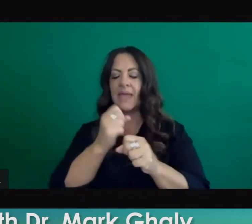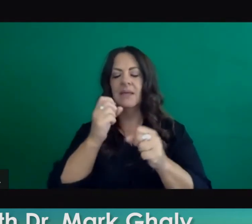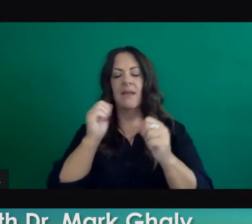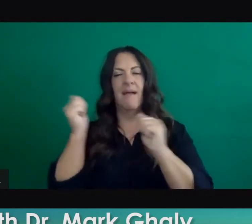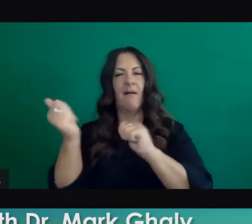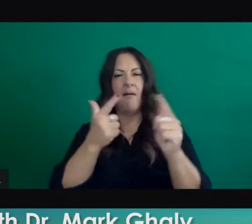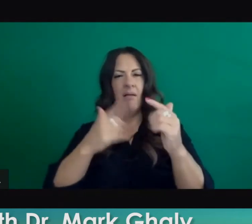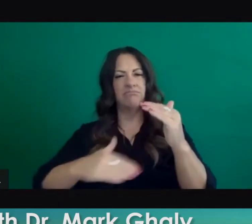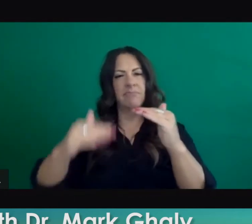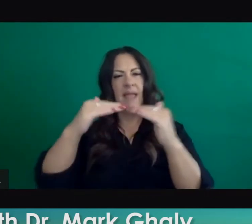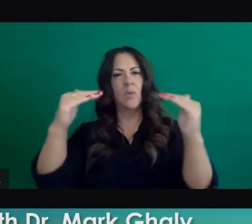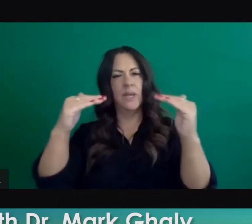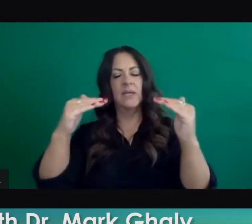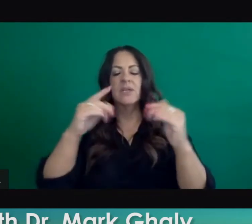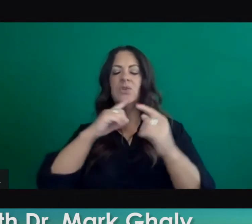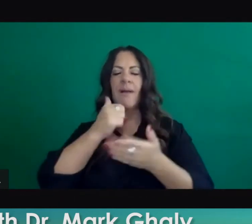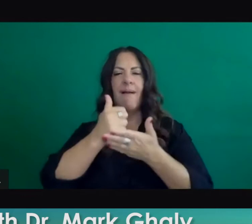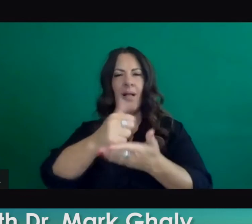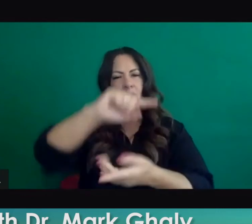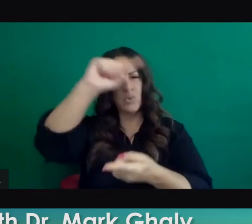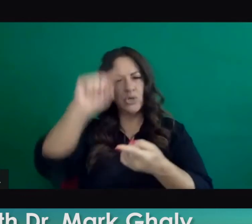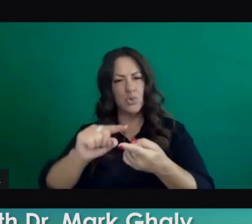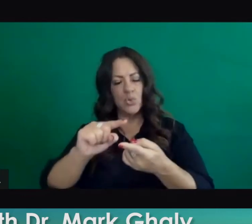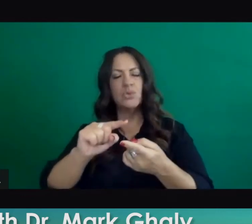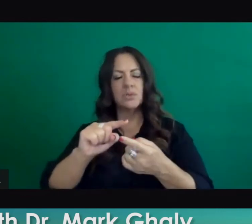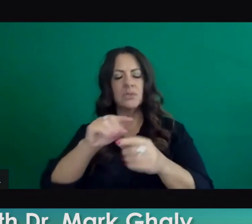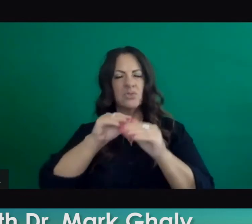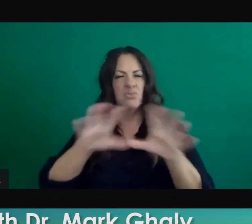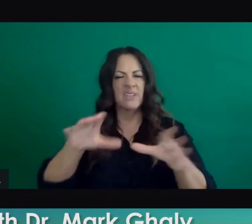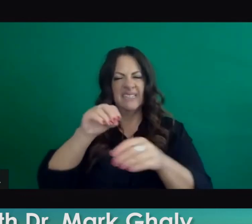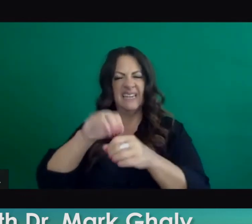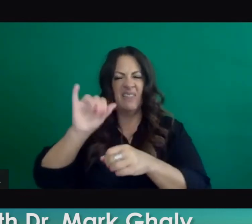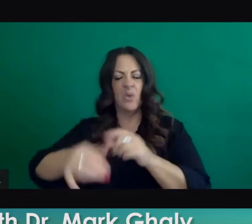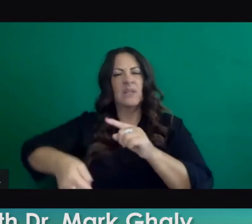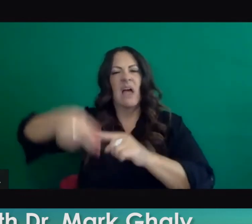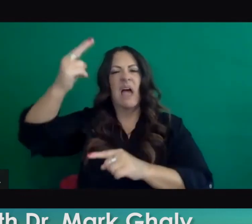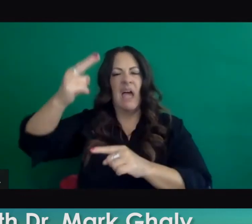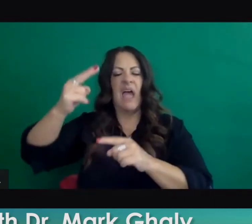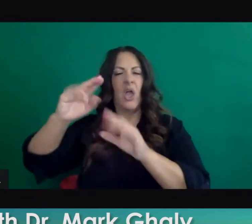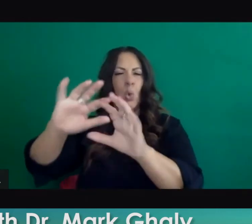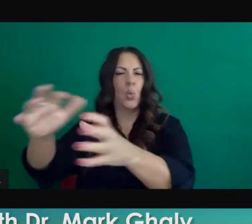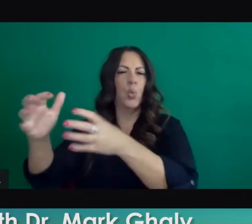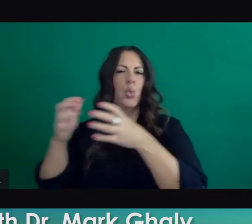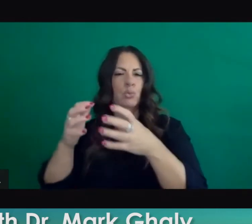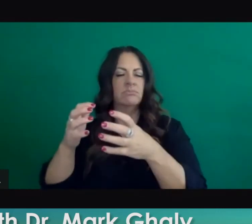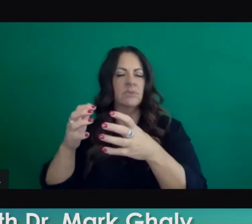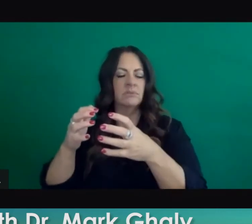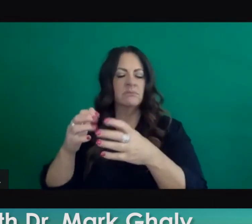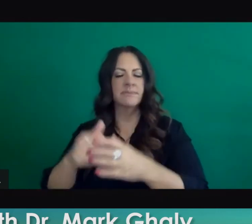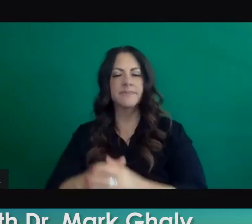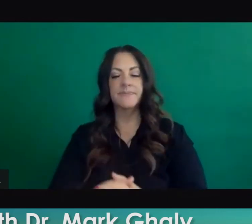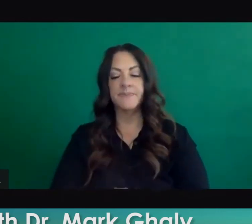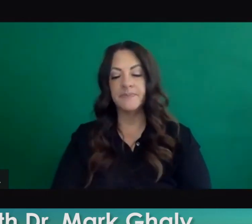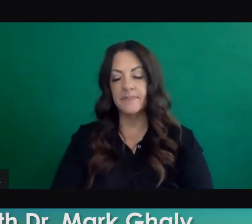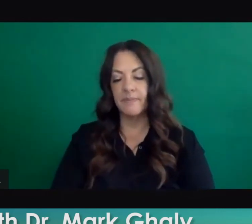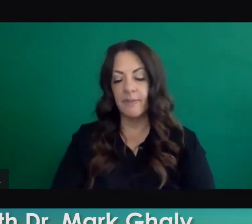reducing transmission in some of those impacted communities. Annabelle Munoz, ABC7.